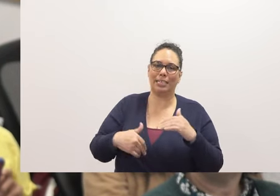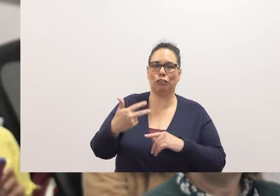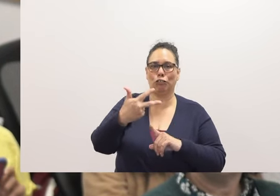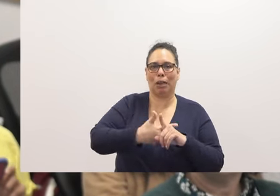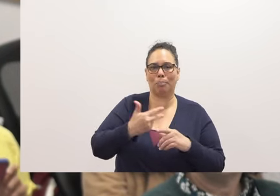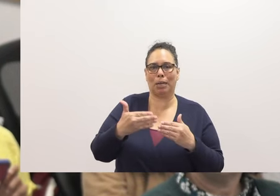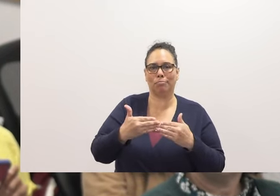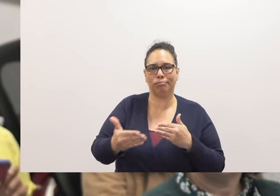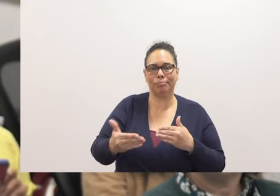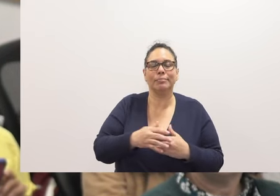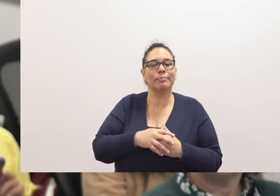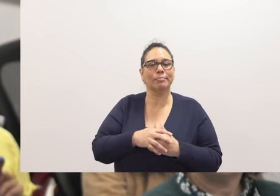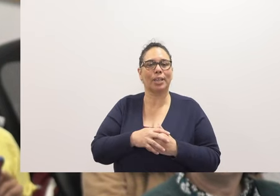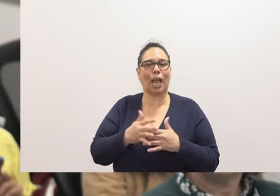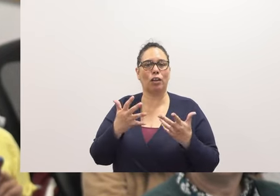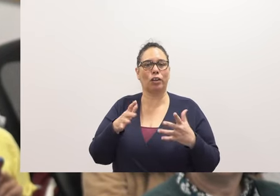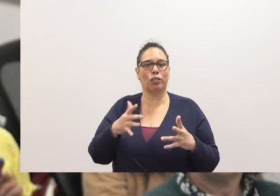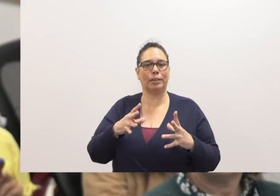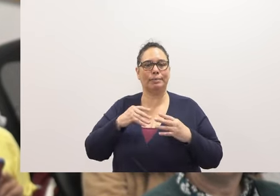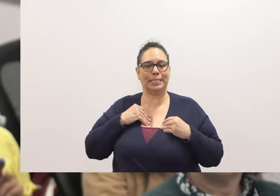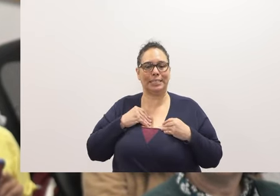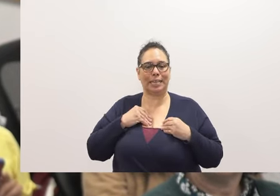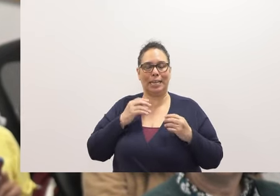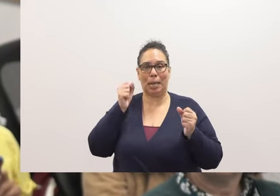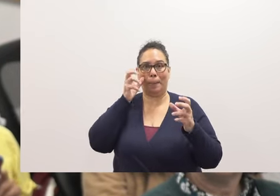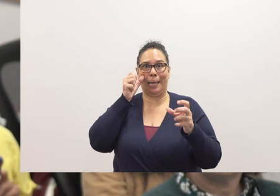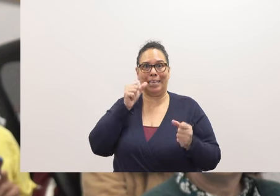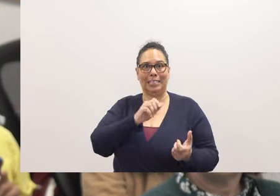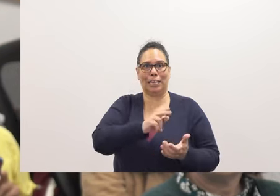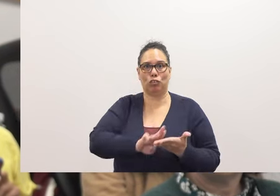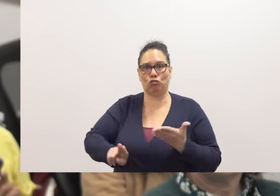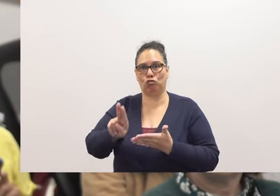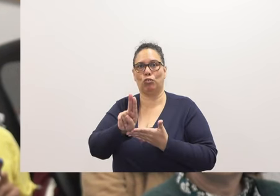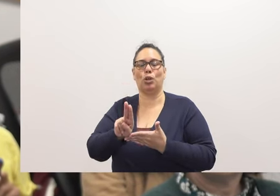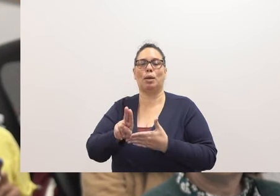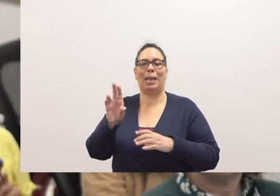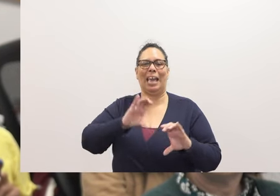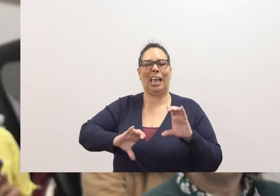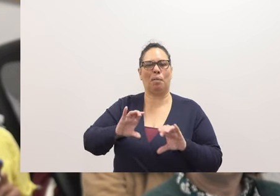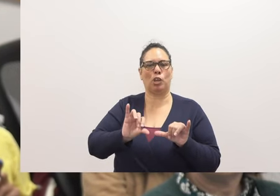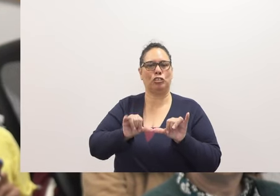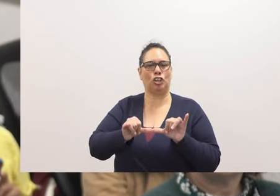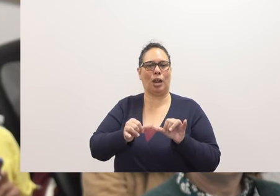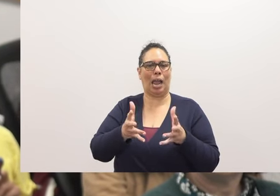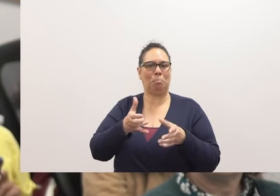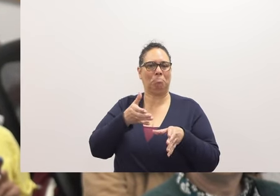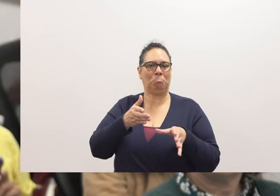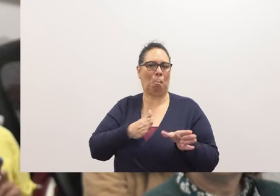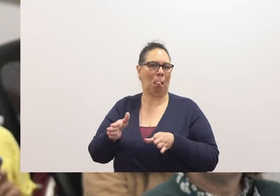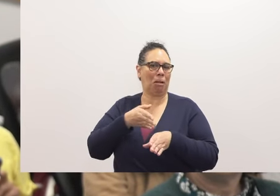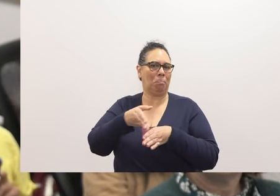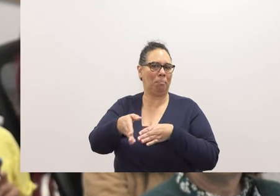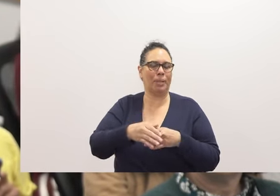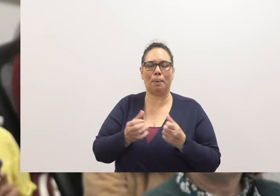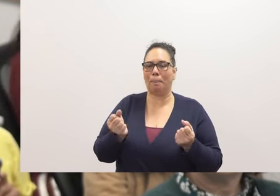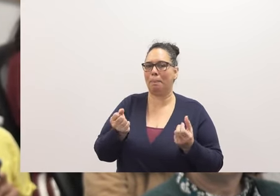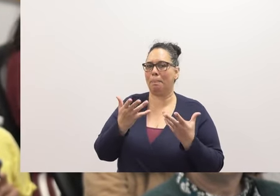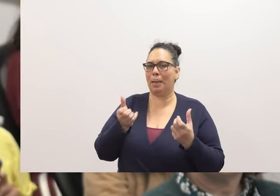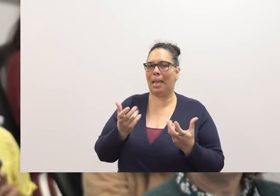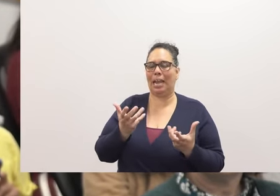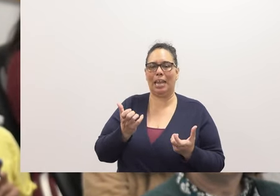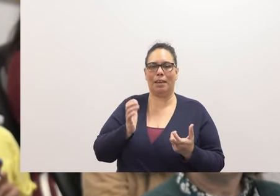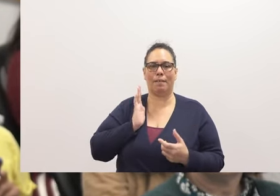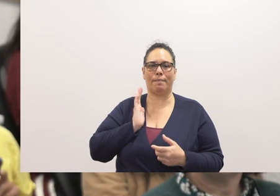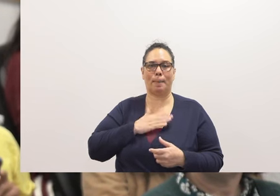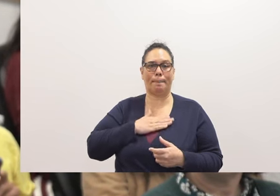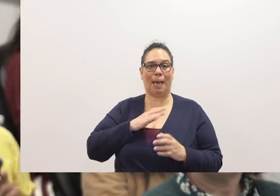going on. I have already been admitted to amazing schools and plan to go into chemical engineering. Many of my classmates have been offered admission